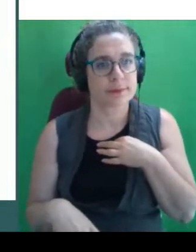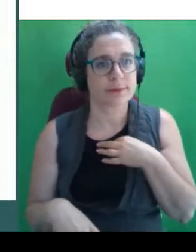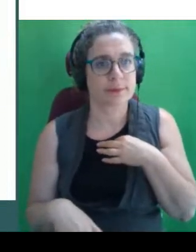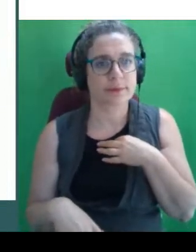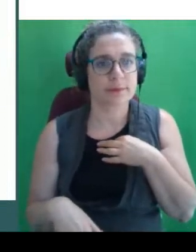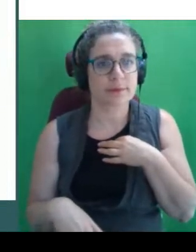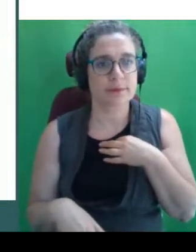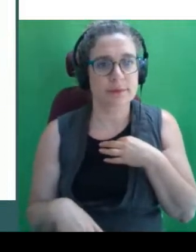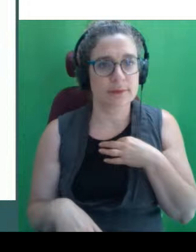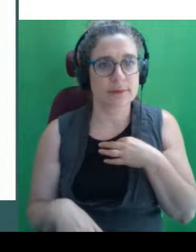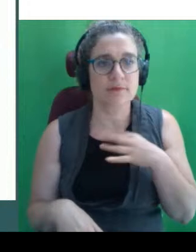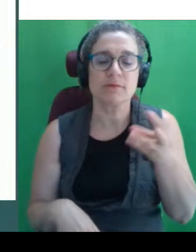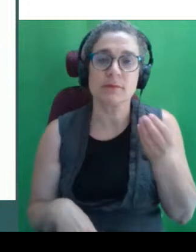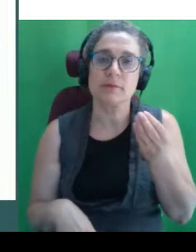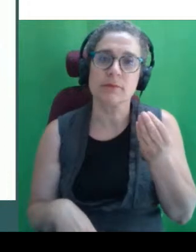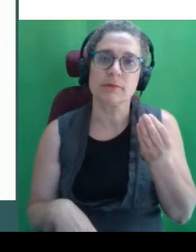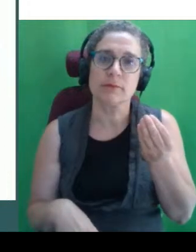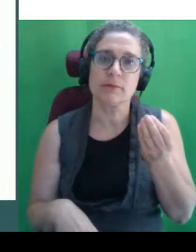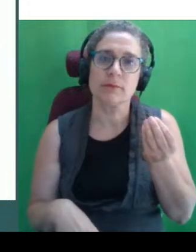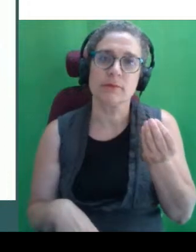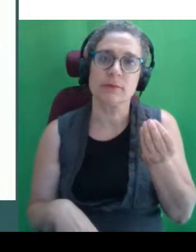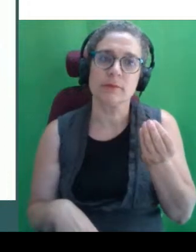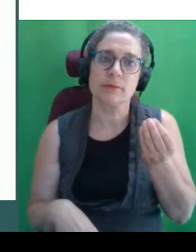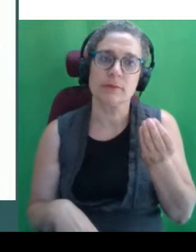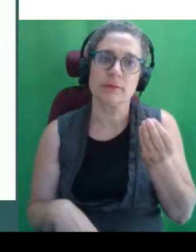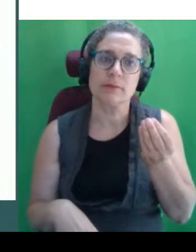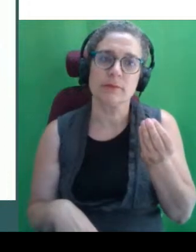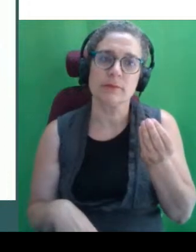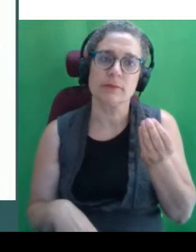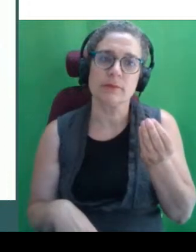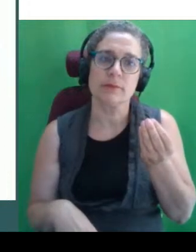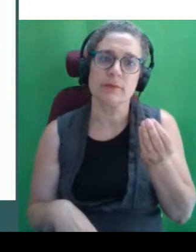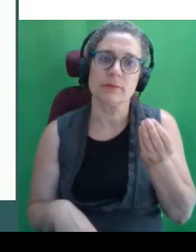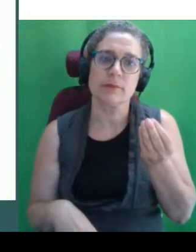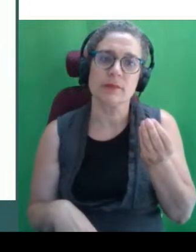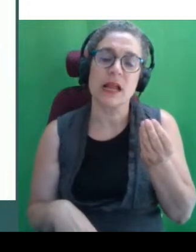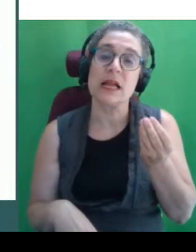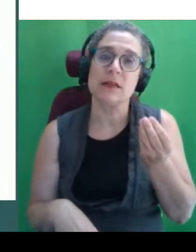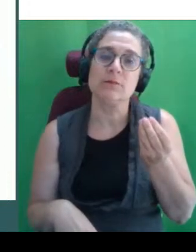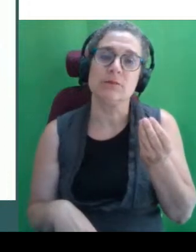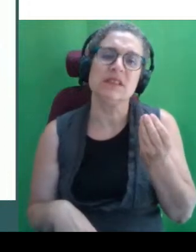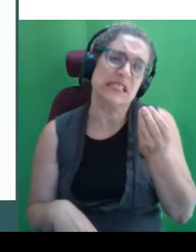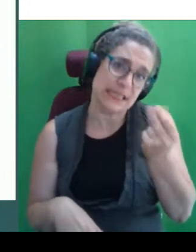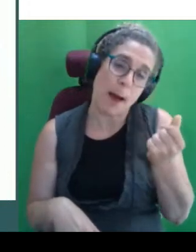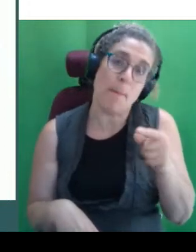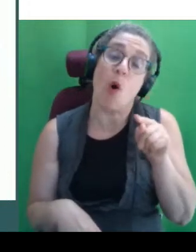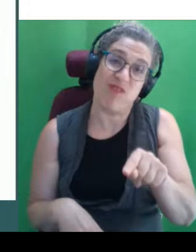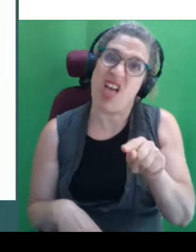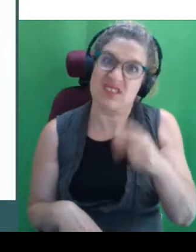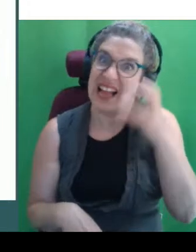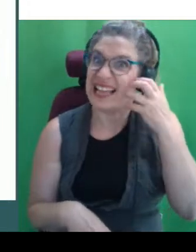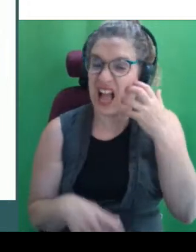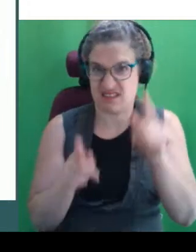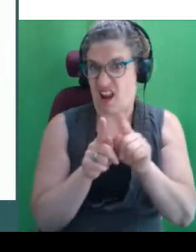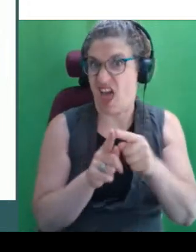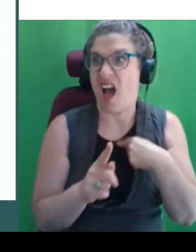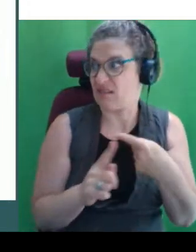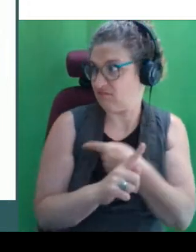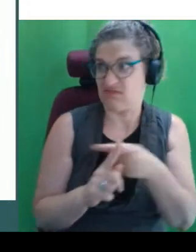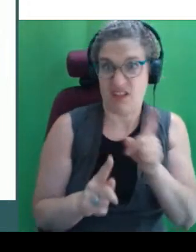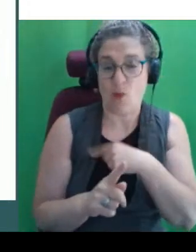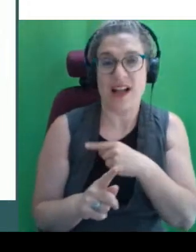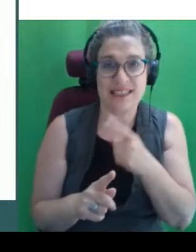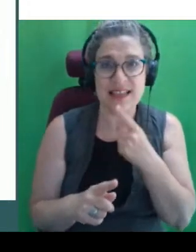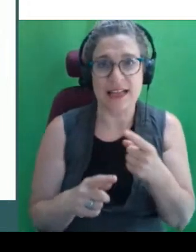of them we gave immunotherapy to people with cat allergy for exactly the reasons that I've just said. We're desensitizing